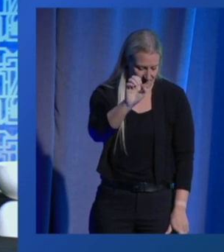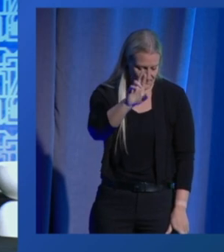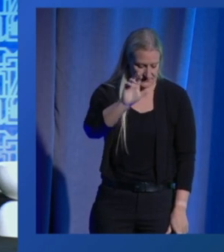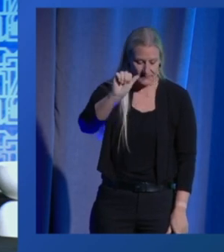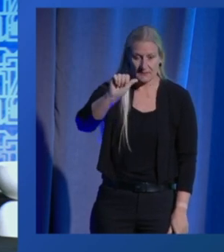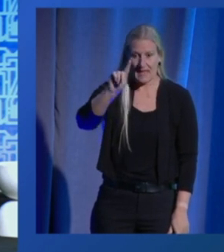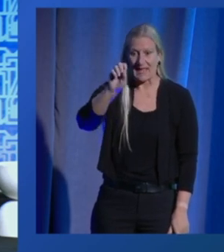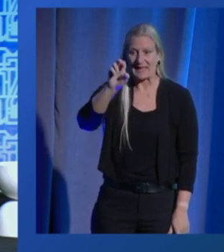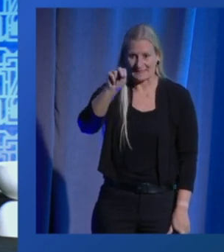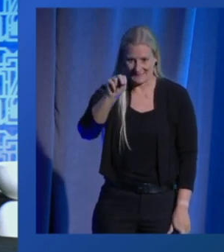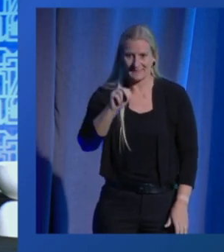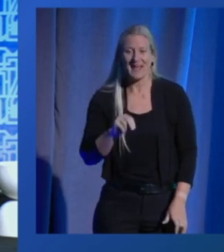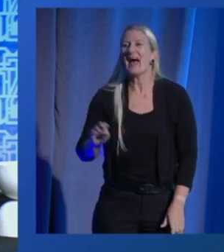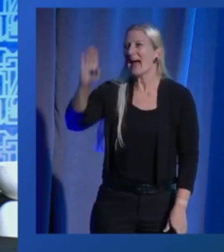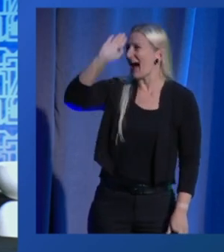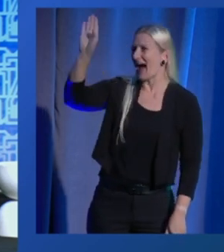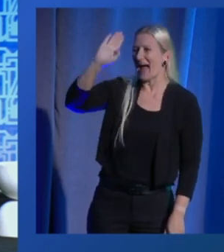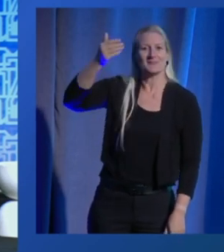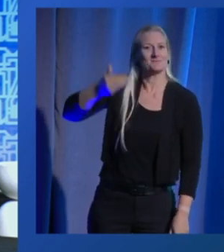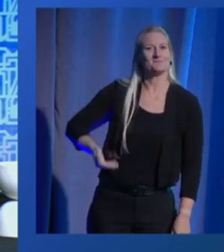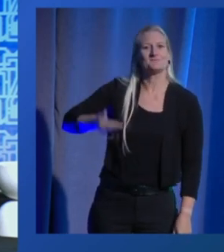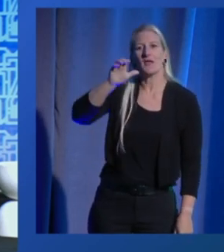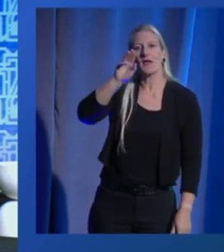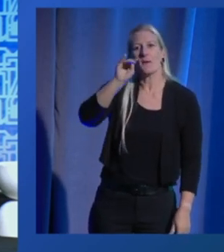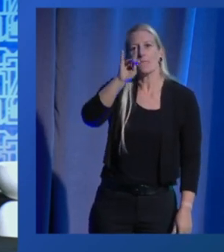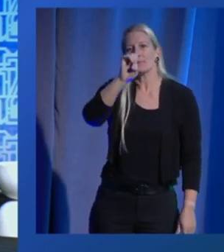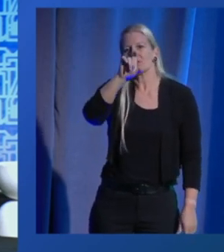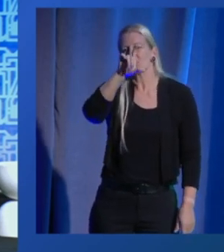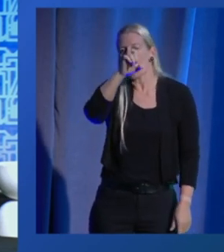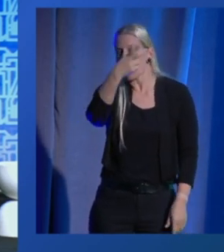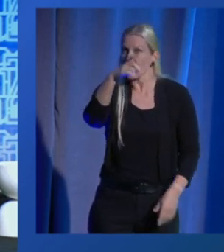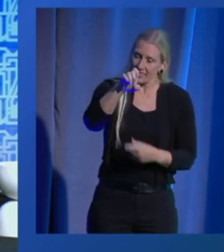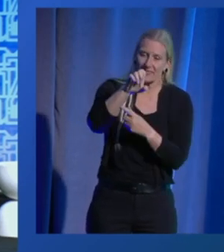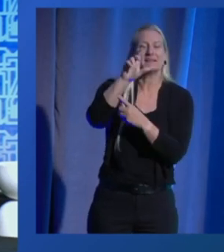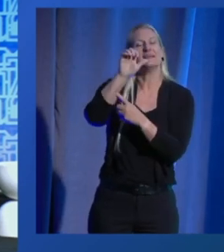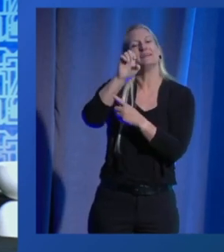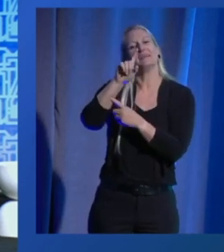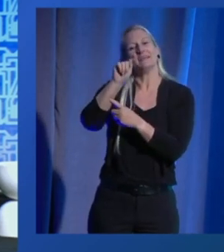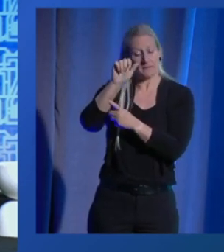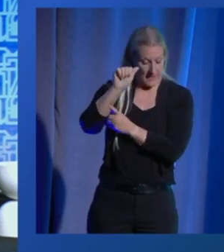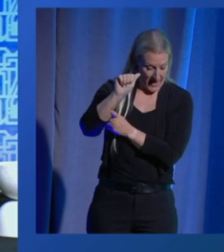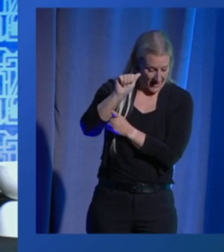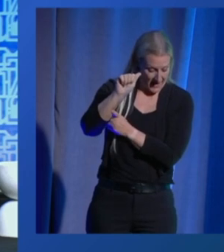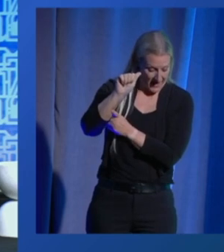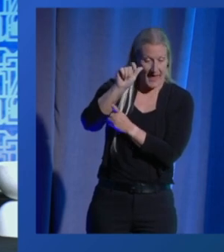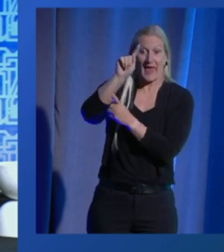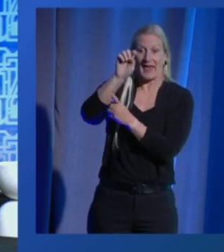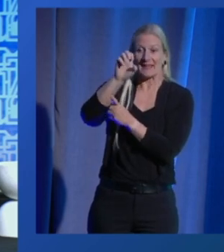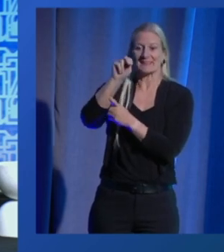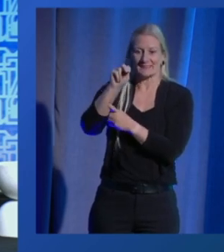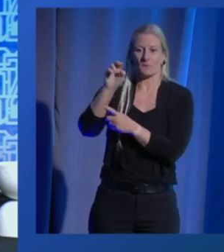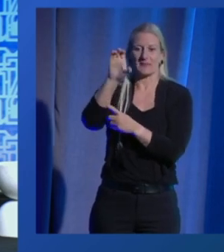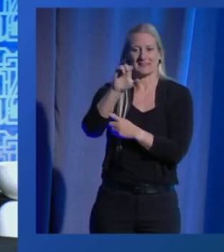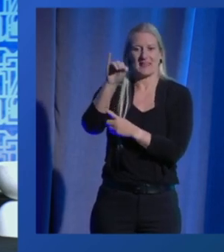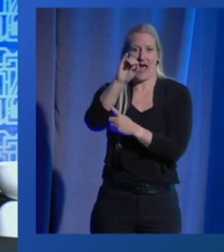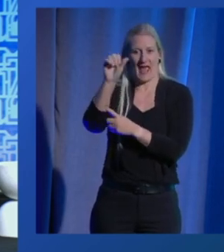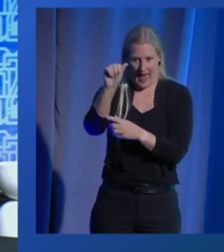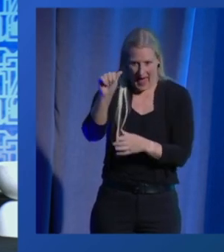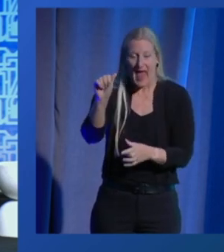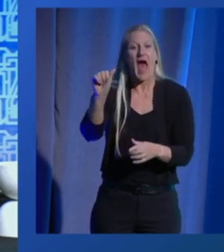Michelle Aon from CIA I'm currently the director of artificial intelligence and data analytics in the